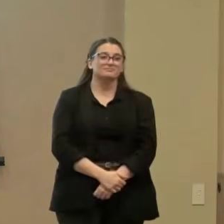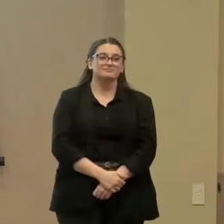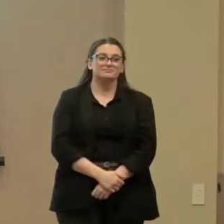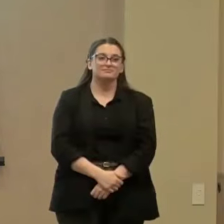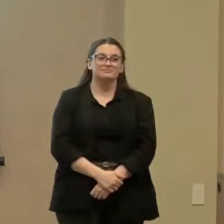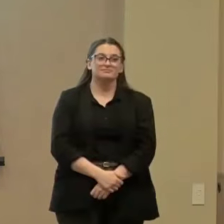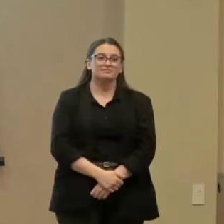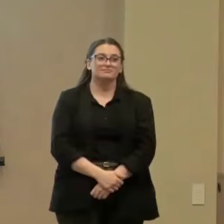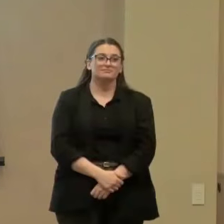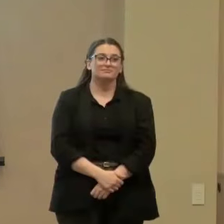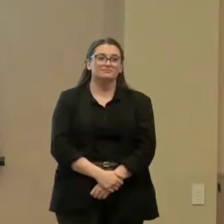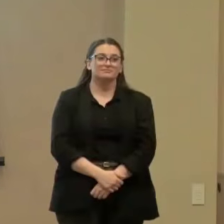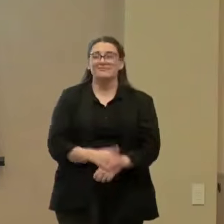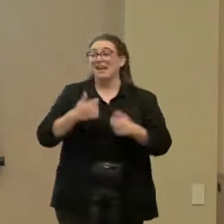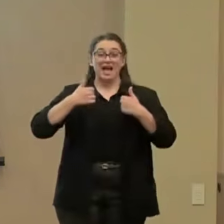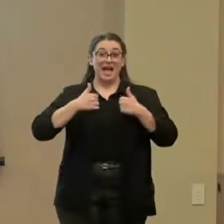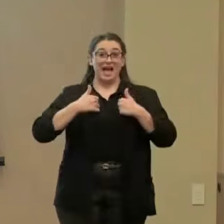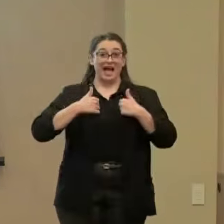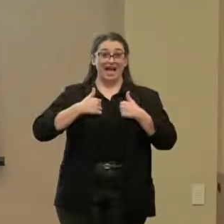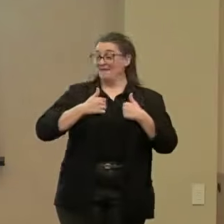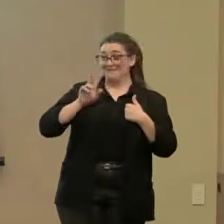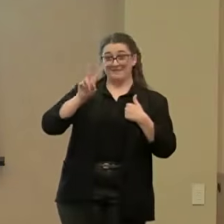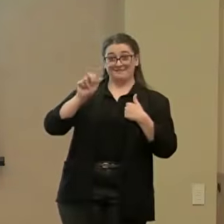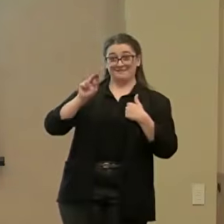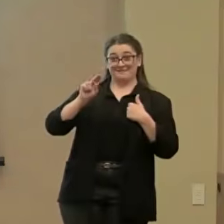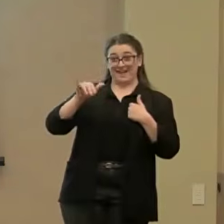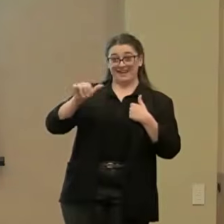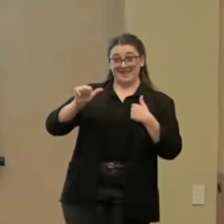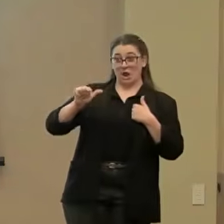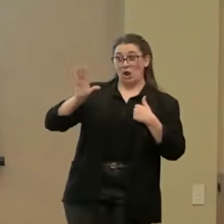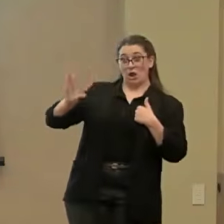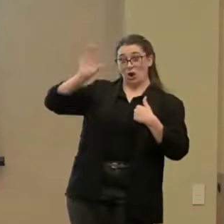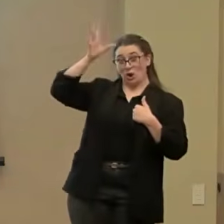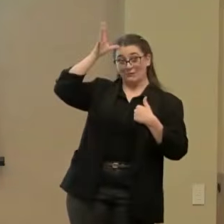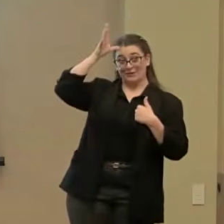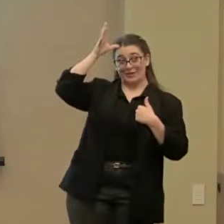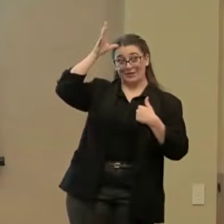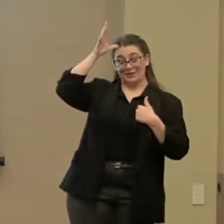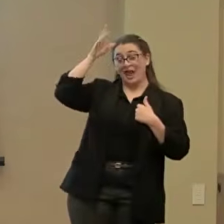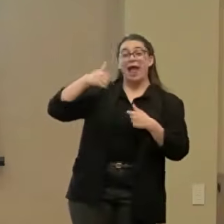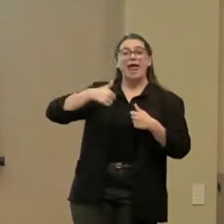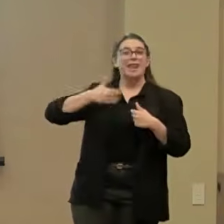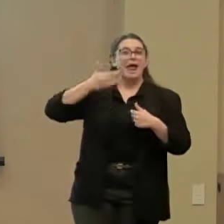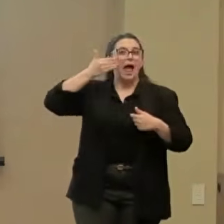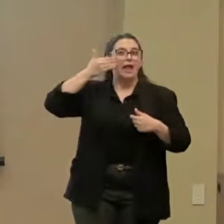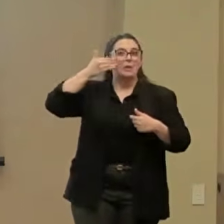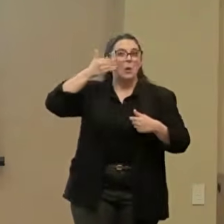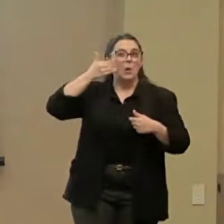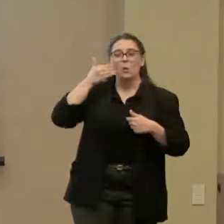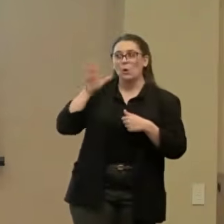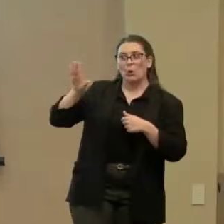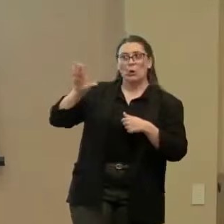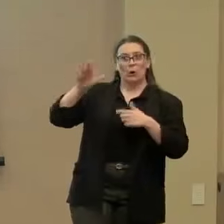I am Vania's father, and I know the condition of Vania, but I got a really maybe weird